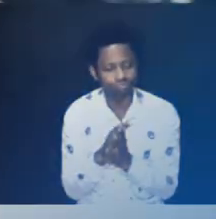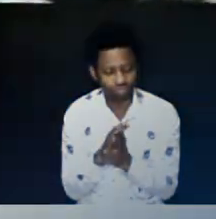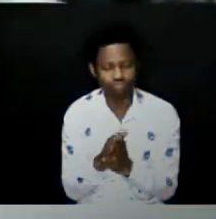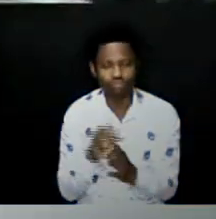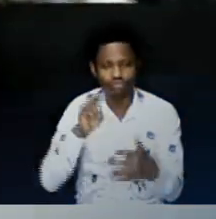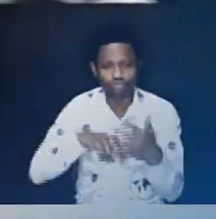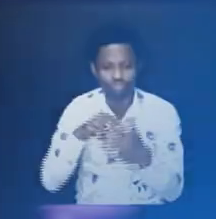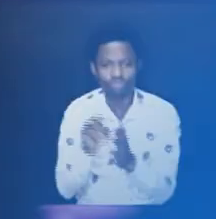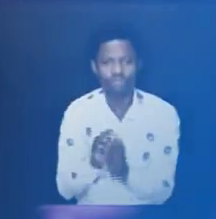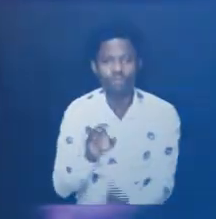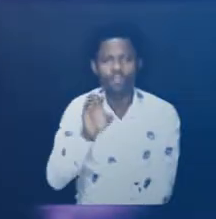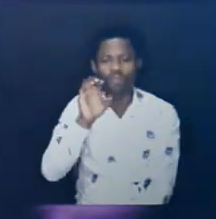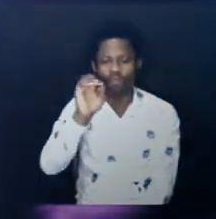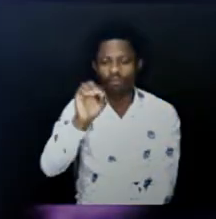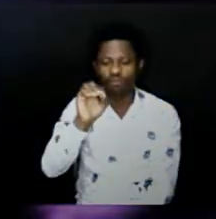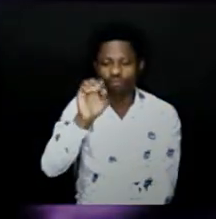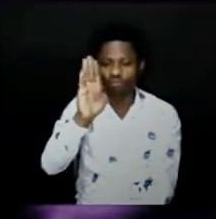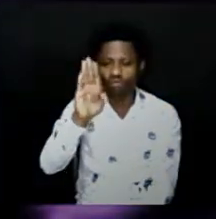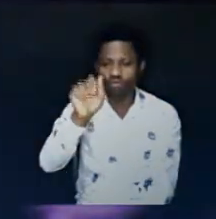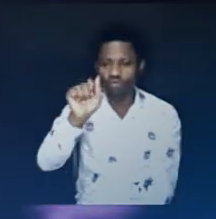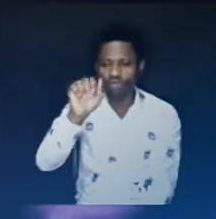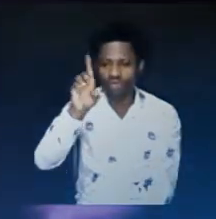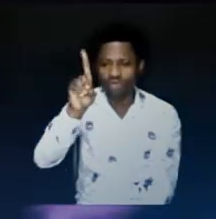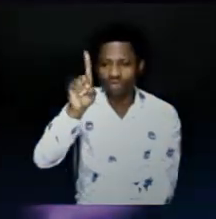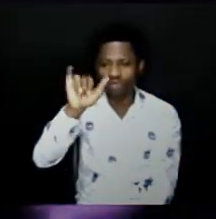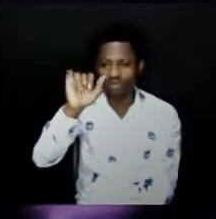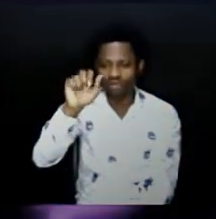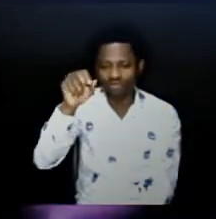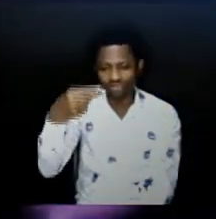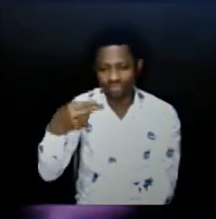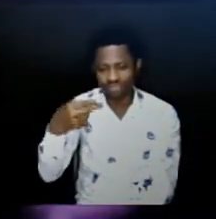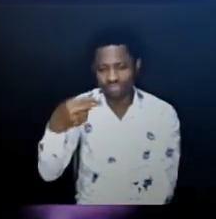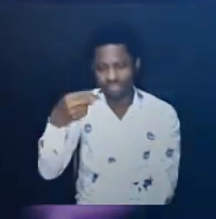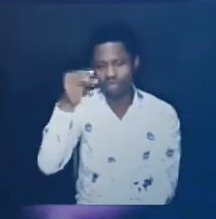It's only one chapter. So Obadiah 1.